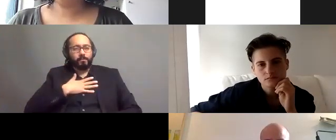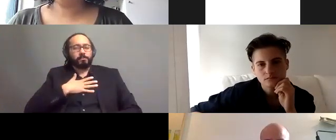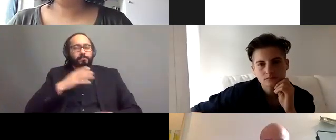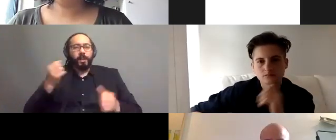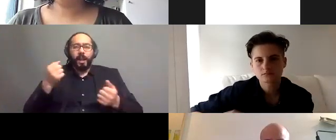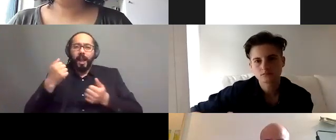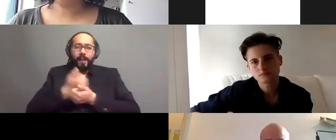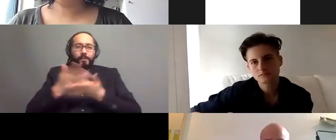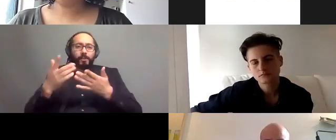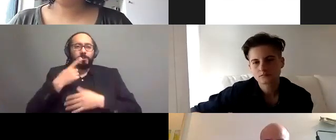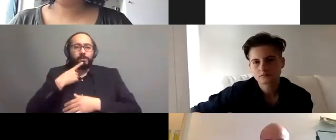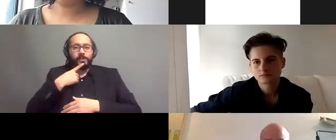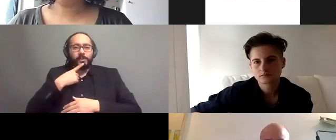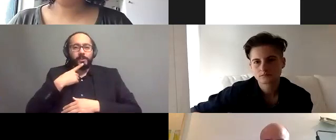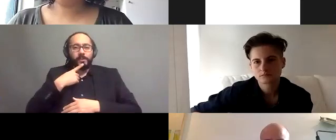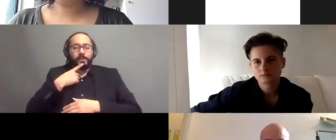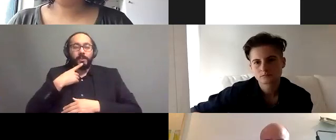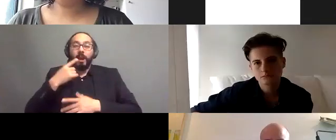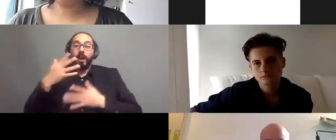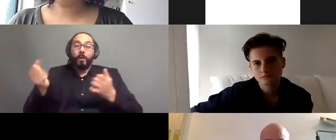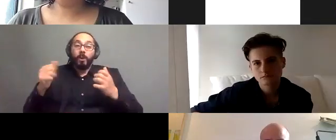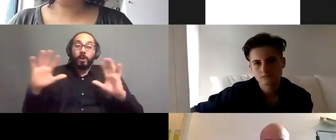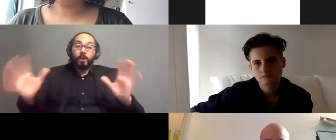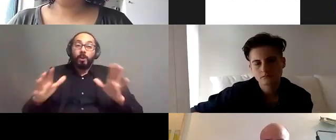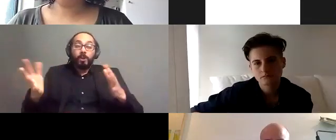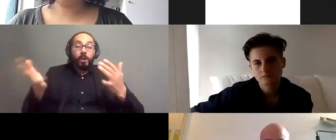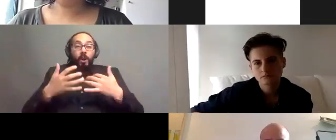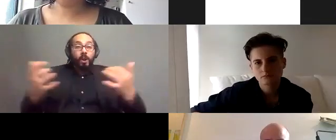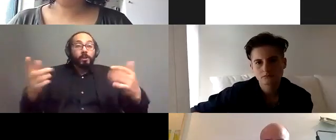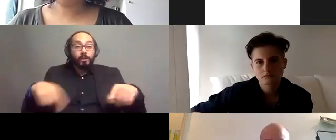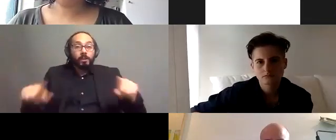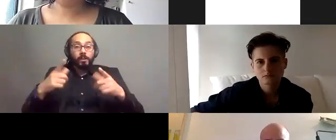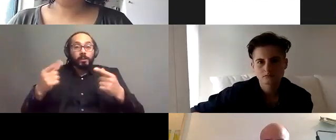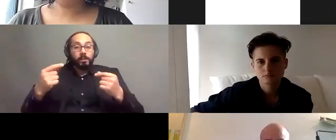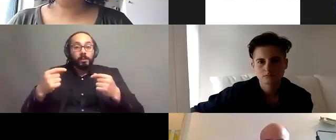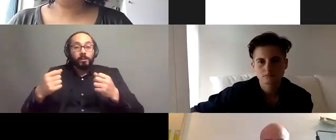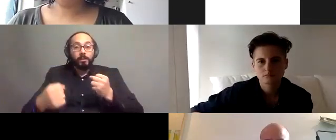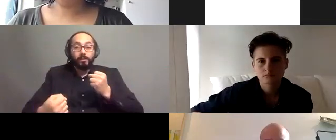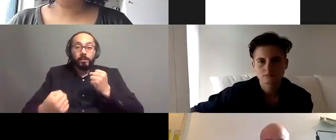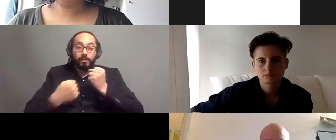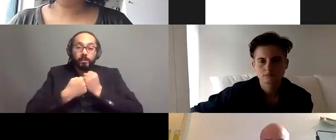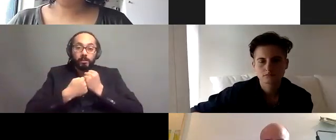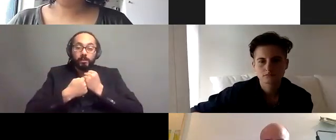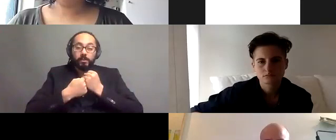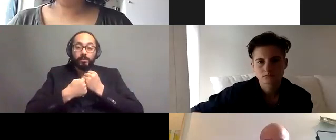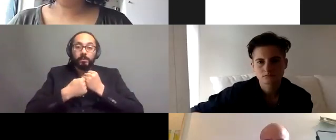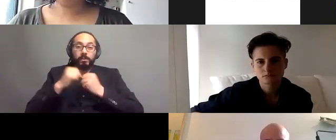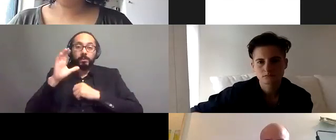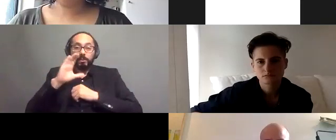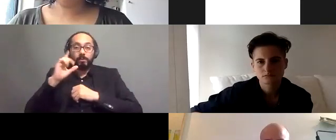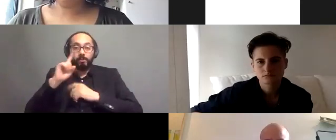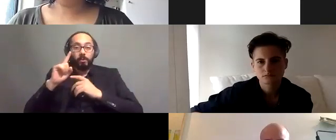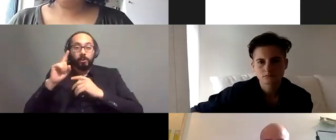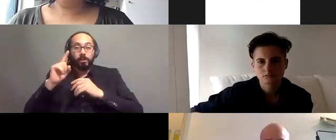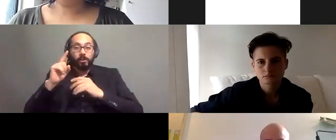to encourage the audience to support and like search some information that can support